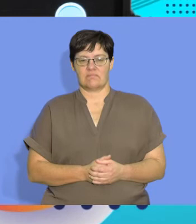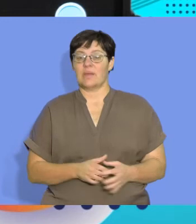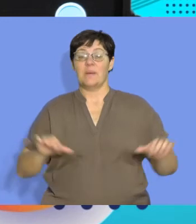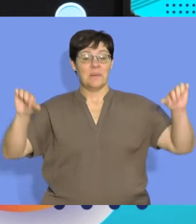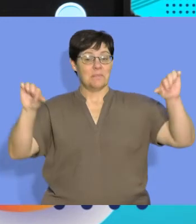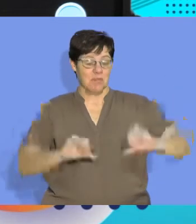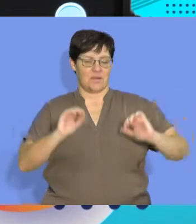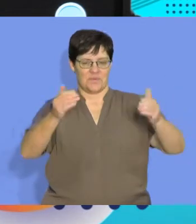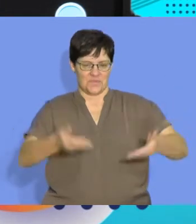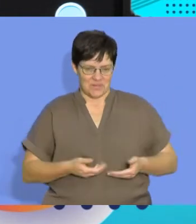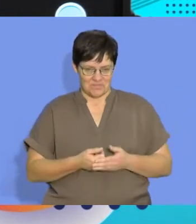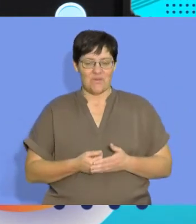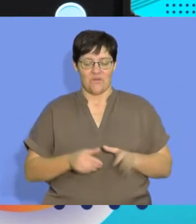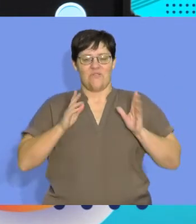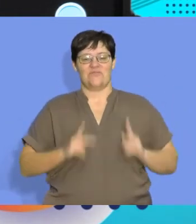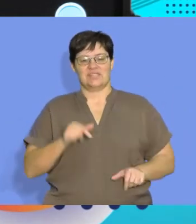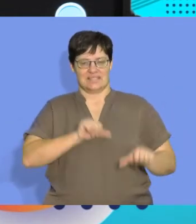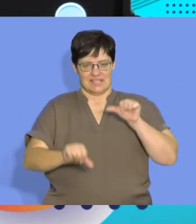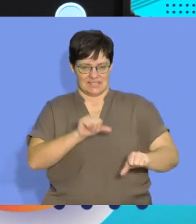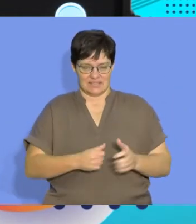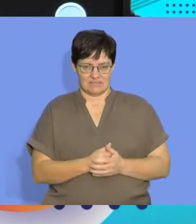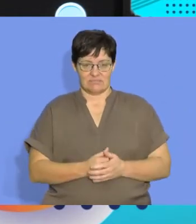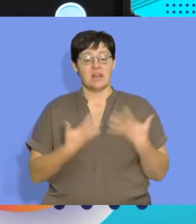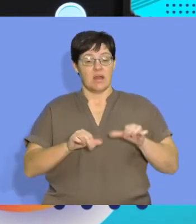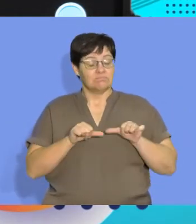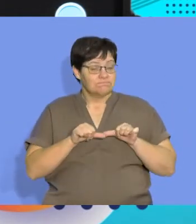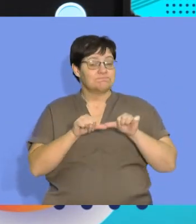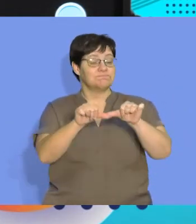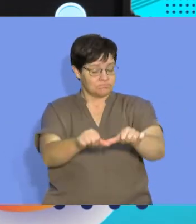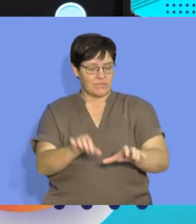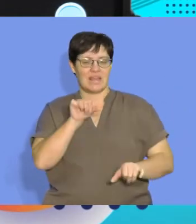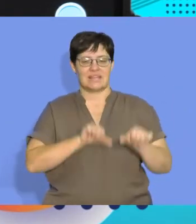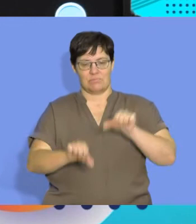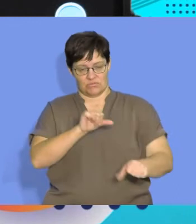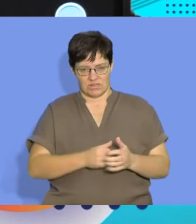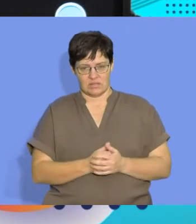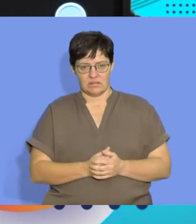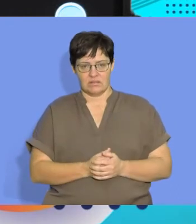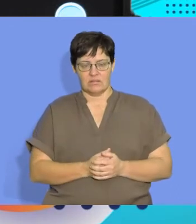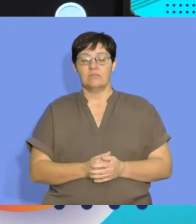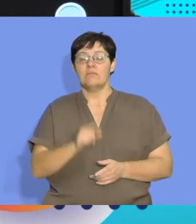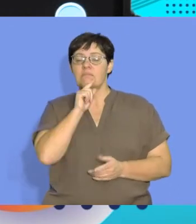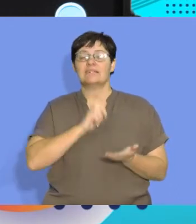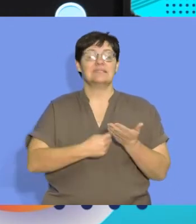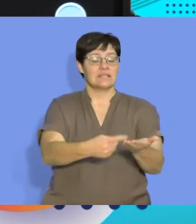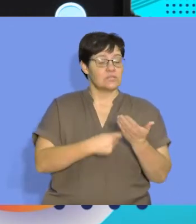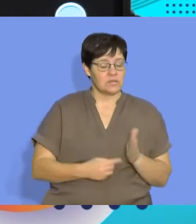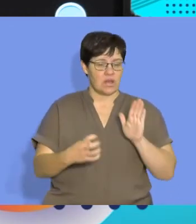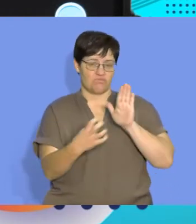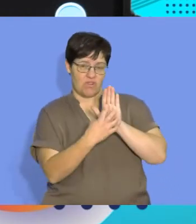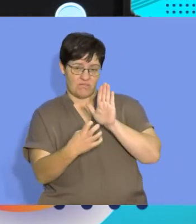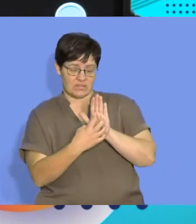Welcome back to another session of Physical Sciences. We're going to go on with the chemistry, and we're going to talk about the